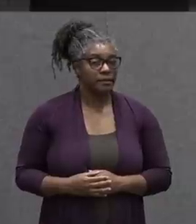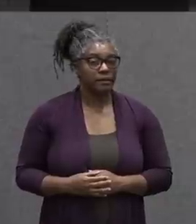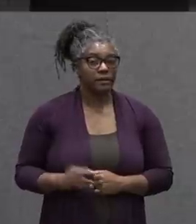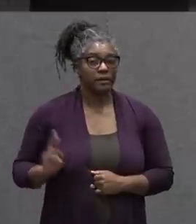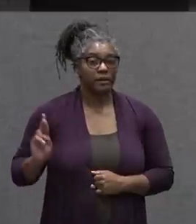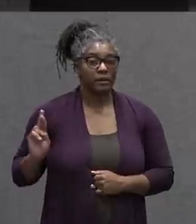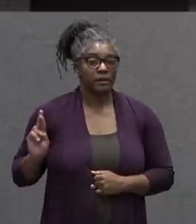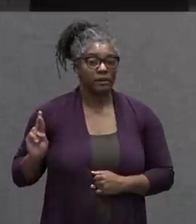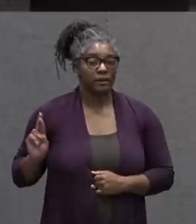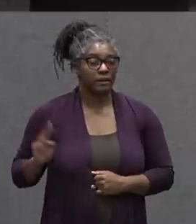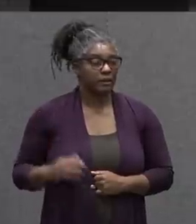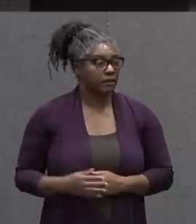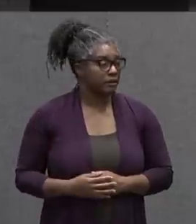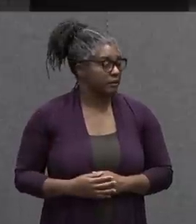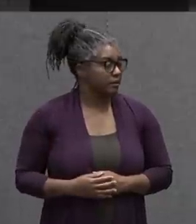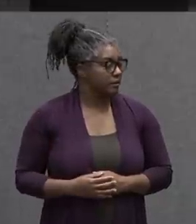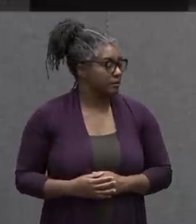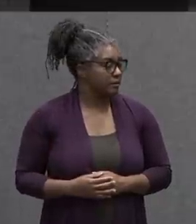R.